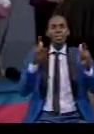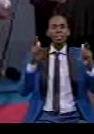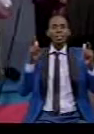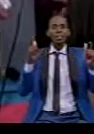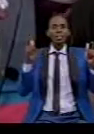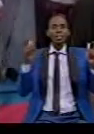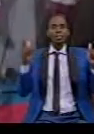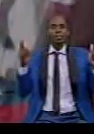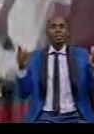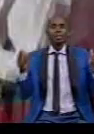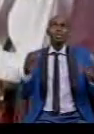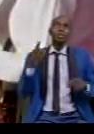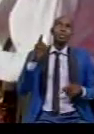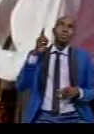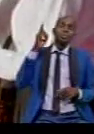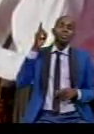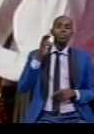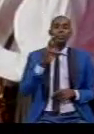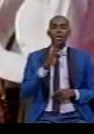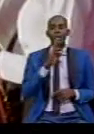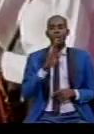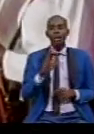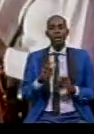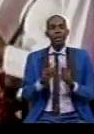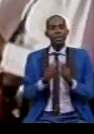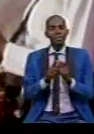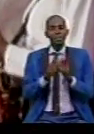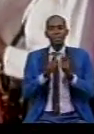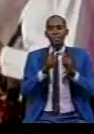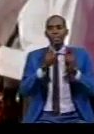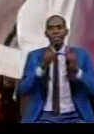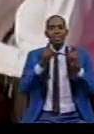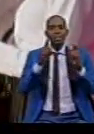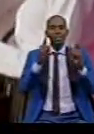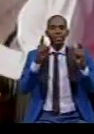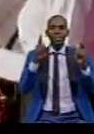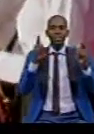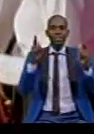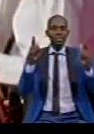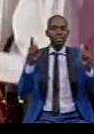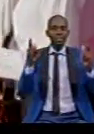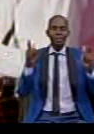from every yoke and bondage of the devil.